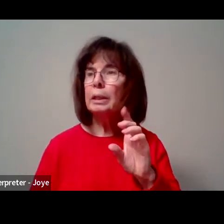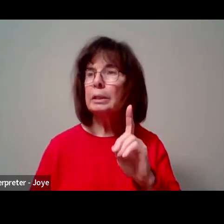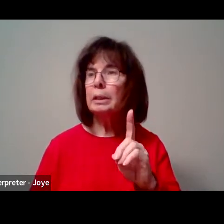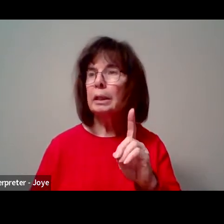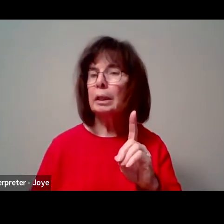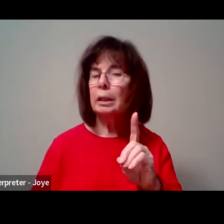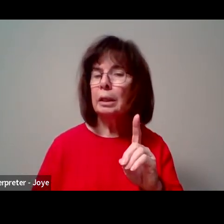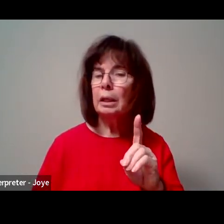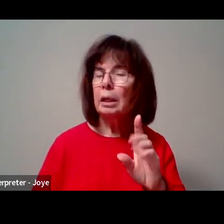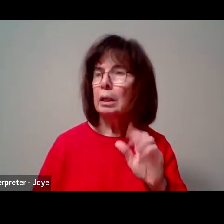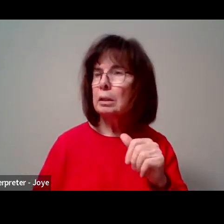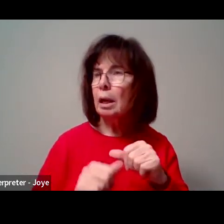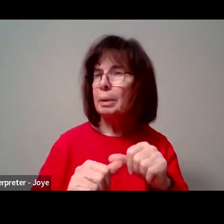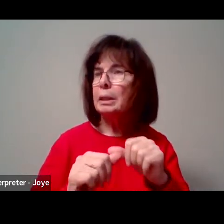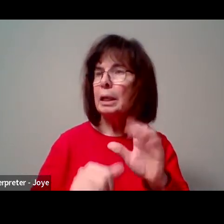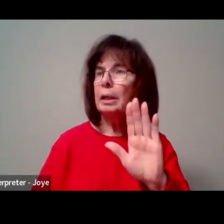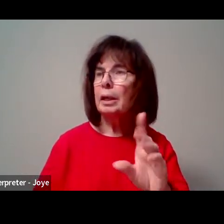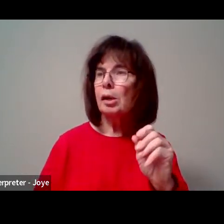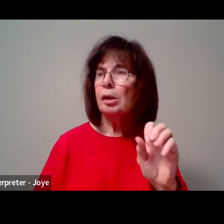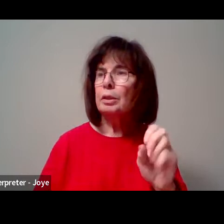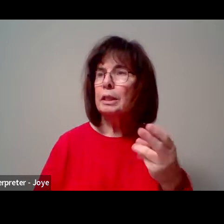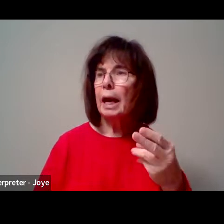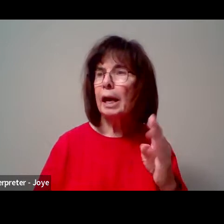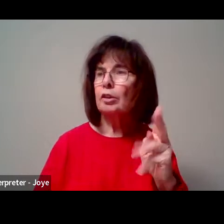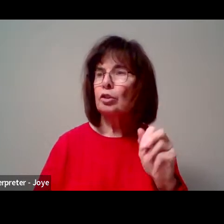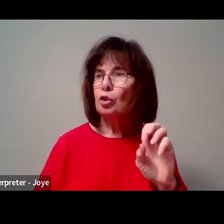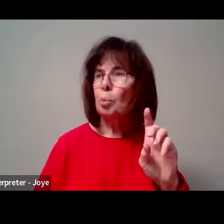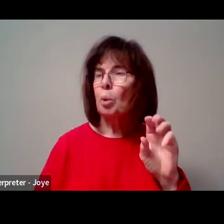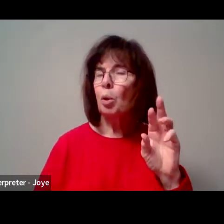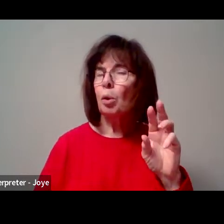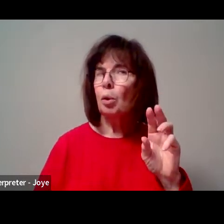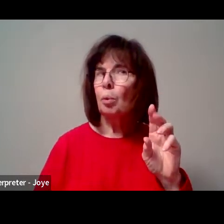dashboard. So how are we going to keep our